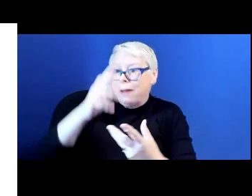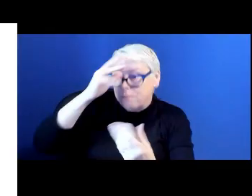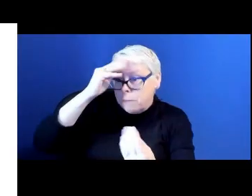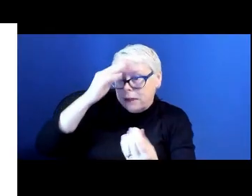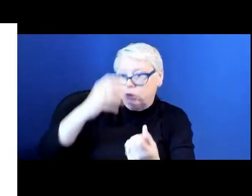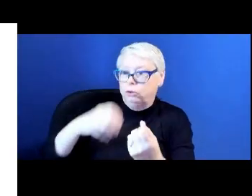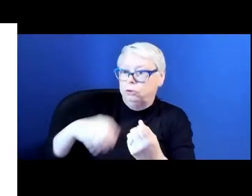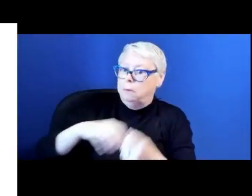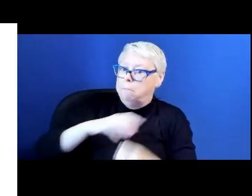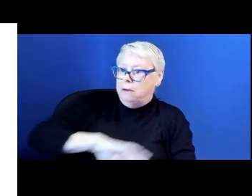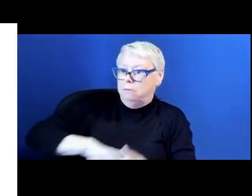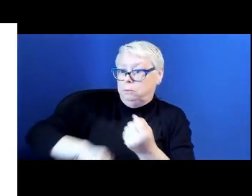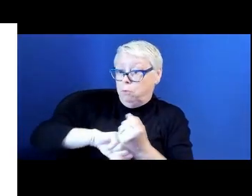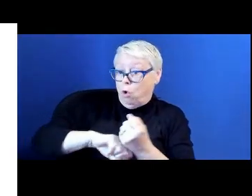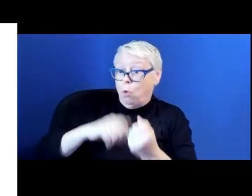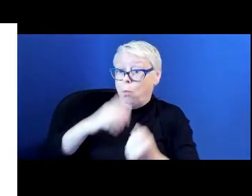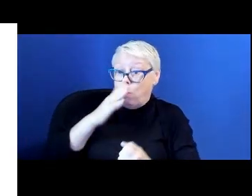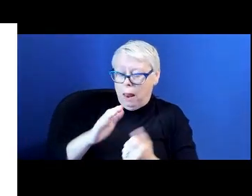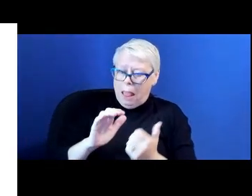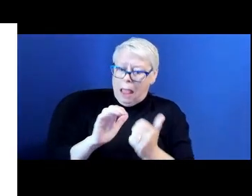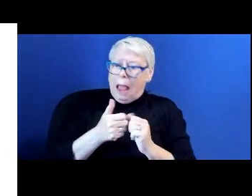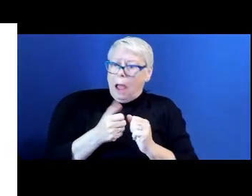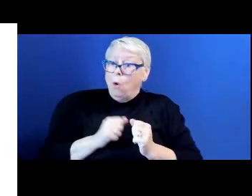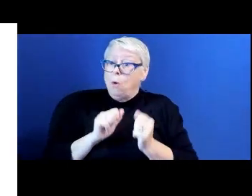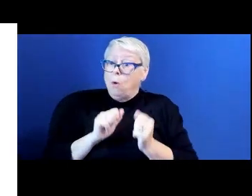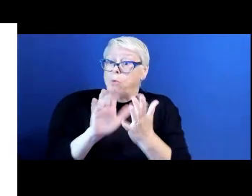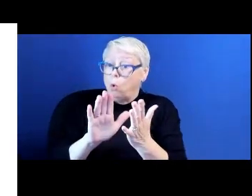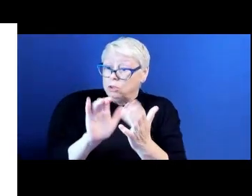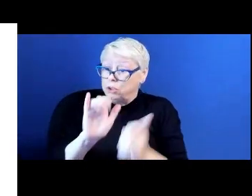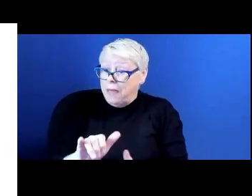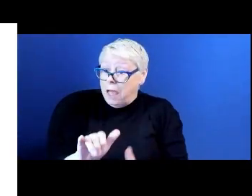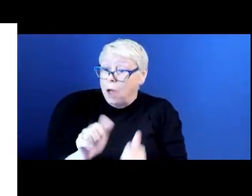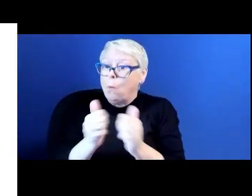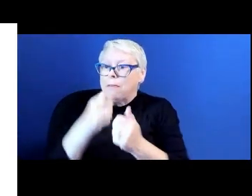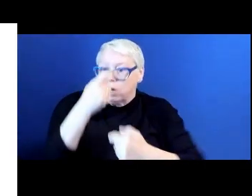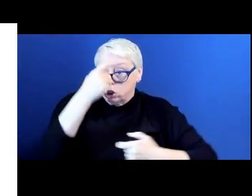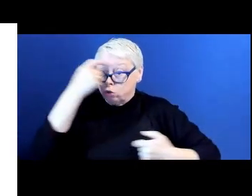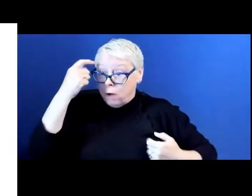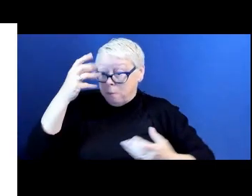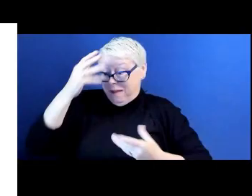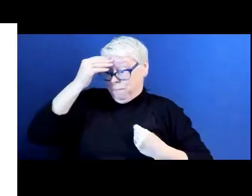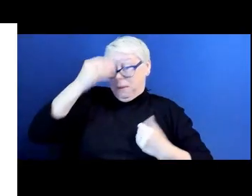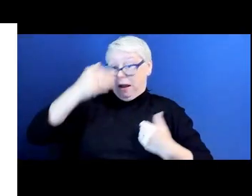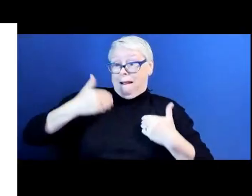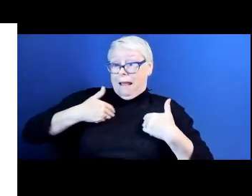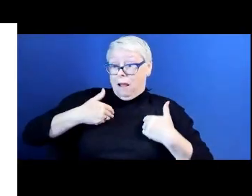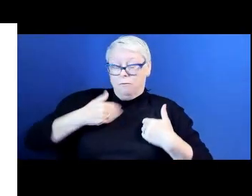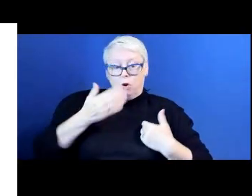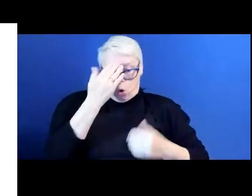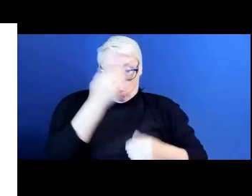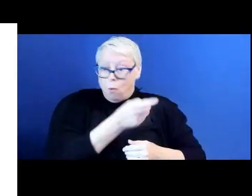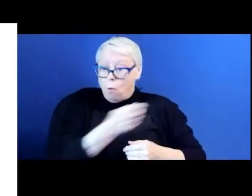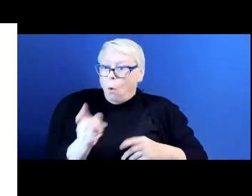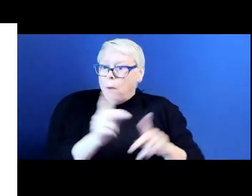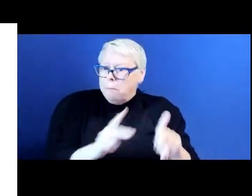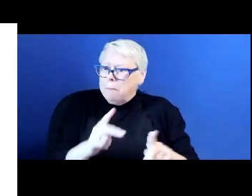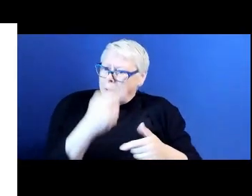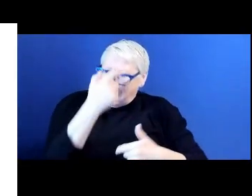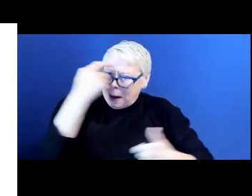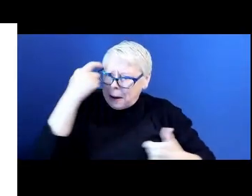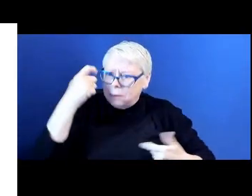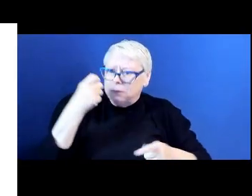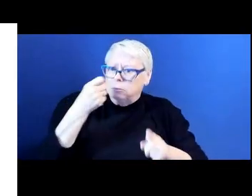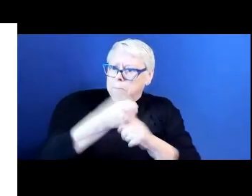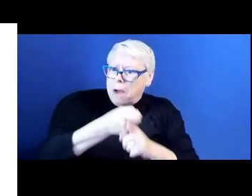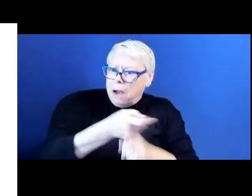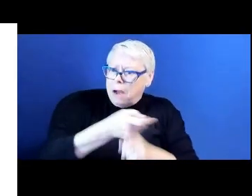A trauma-informed approach recognizes the impact that trauma can have on vulnerable individuals. It